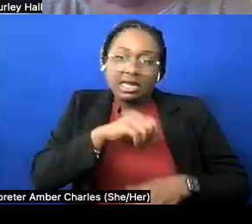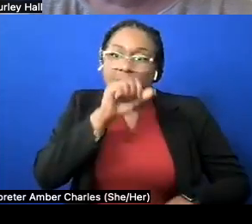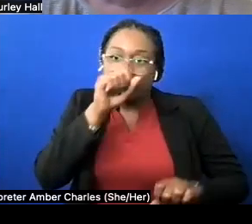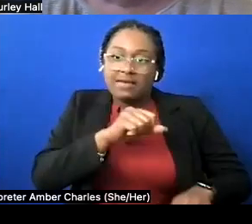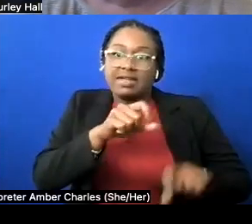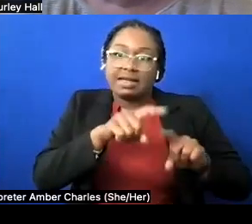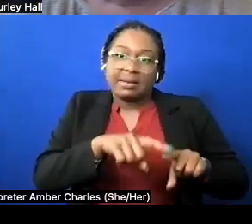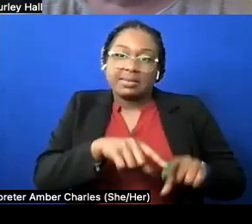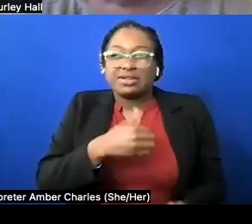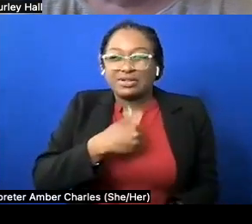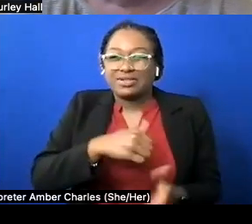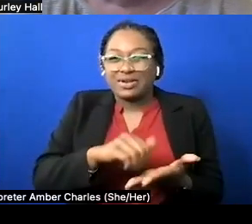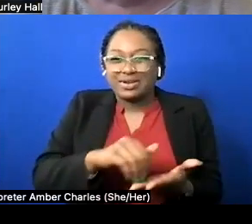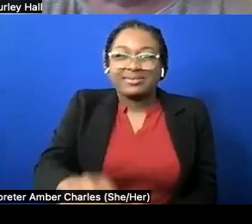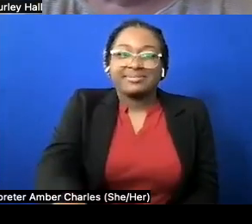Excuse me.